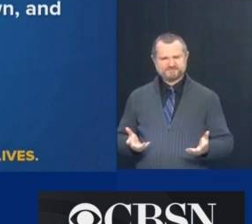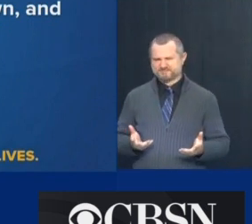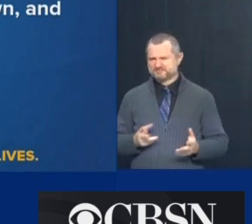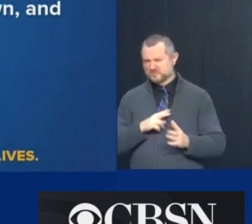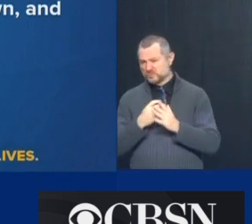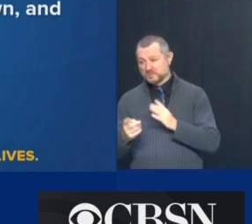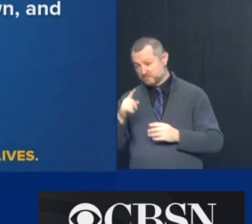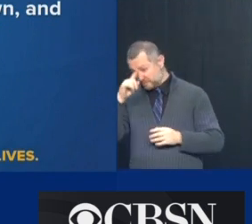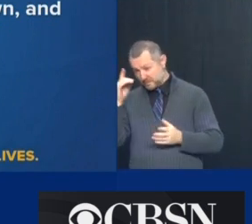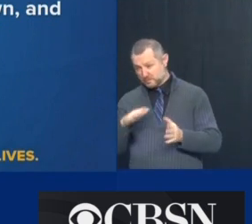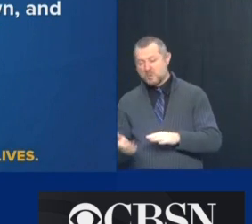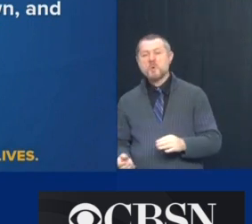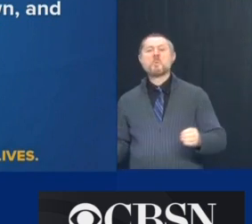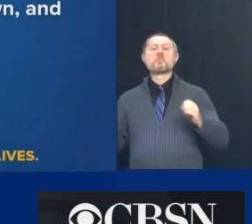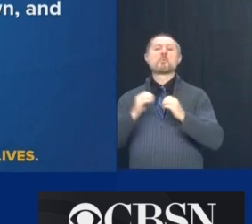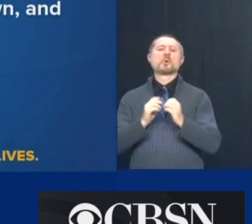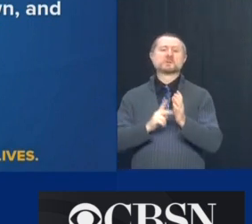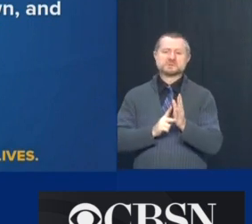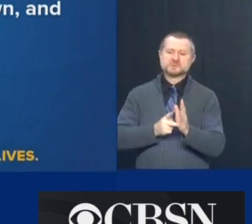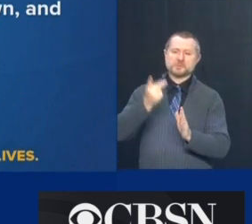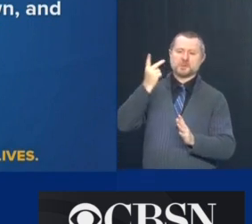twice the rate that whites died.